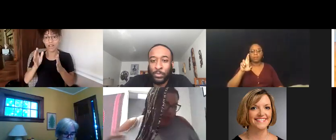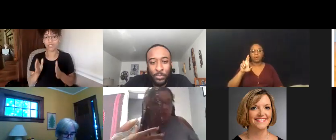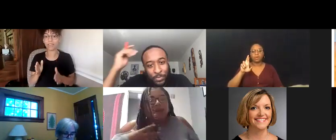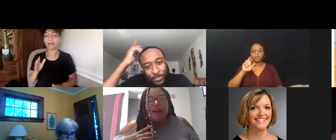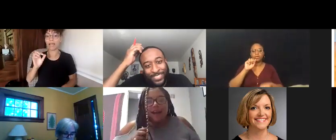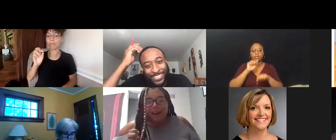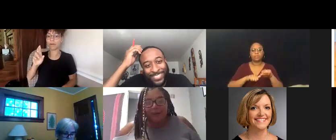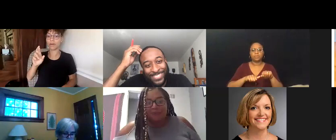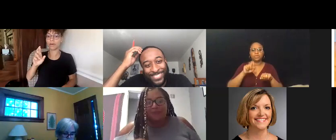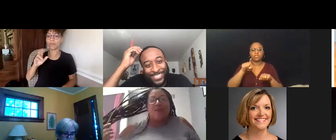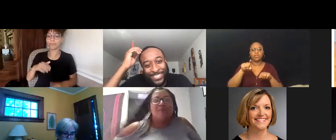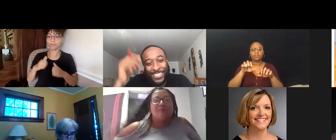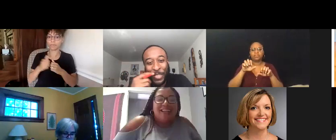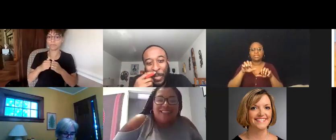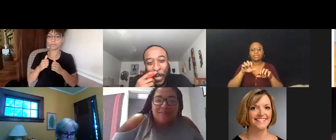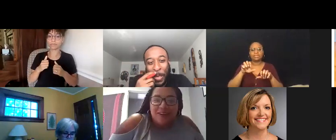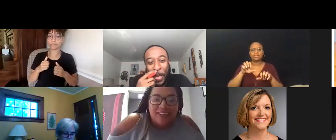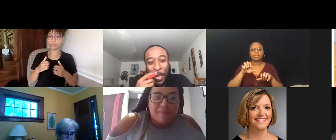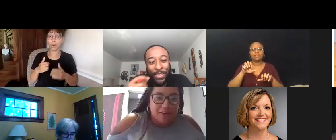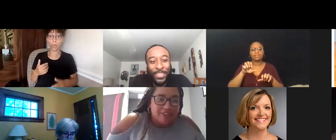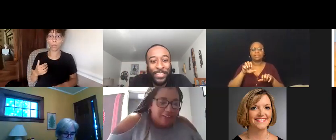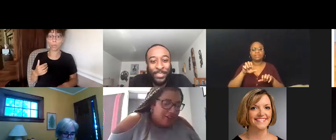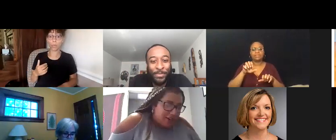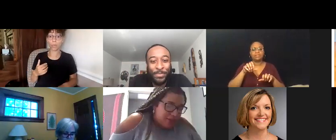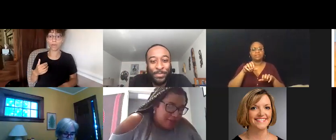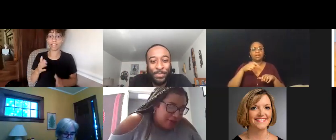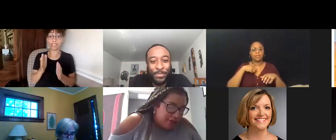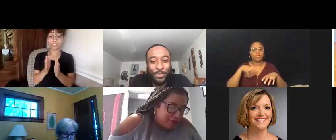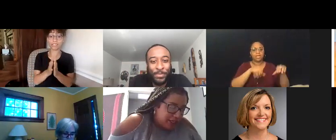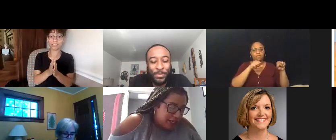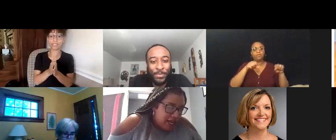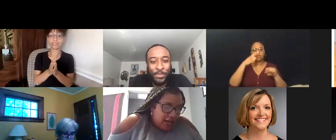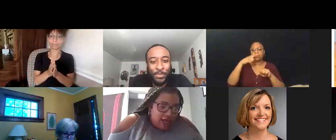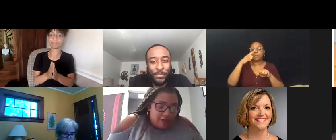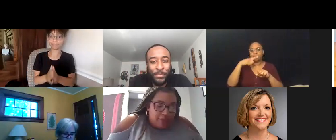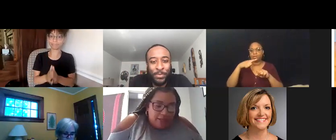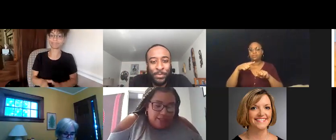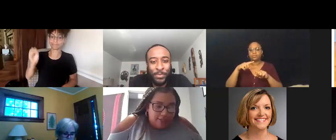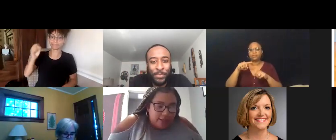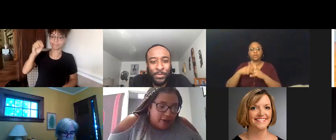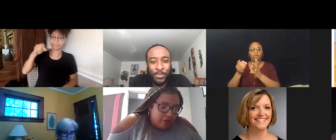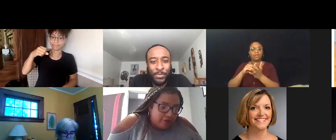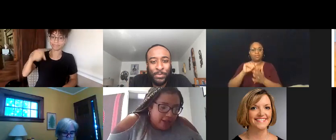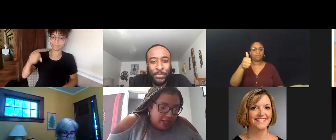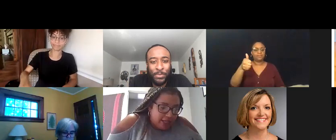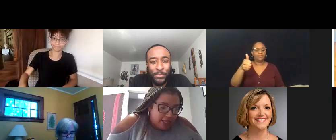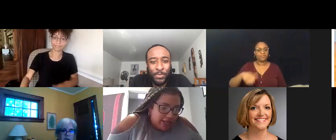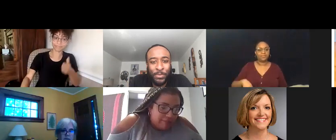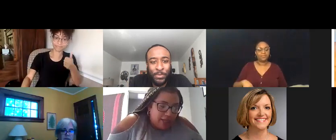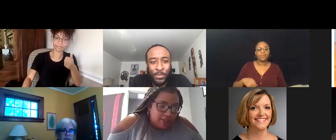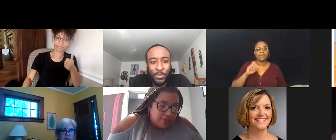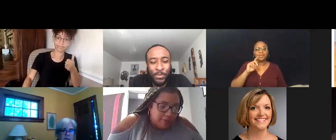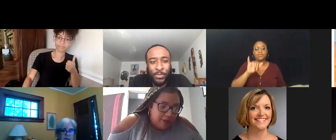write it down, but it's a book that I'm currently in the middle of reading, and it basically talks about the failings